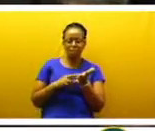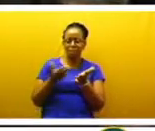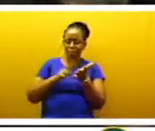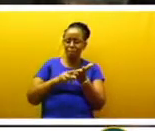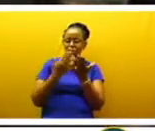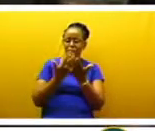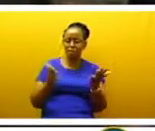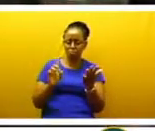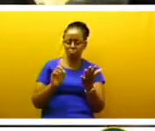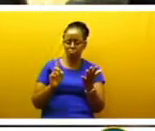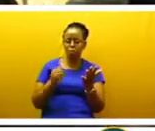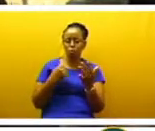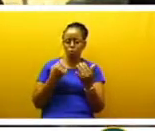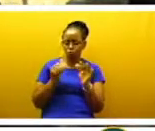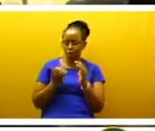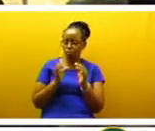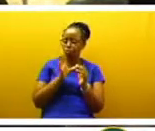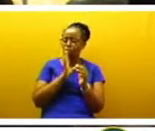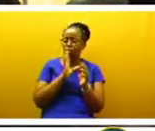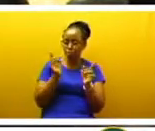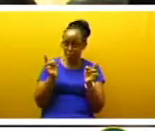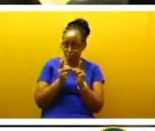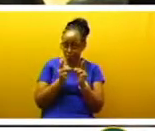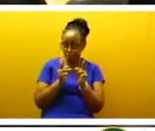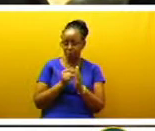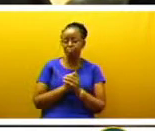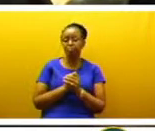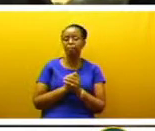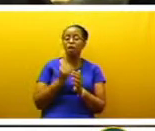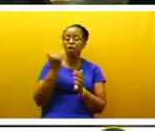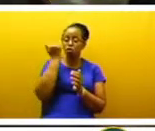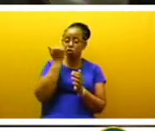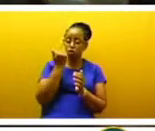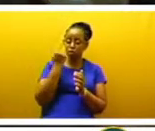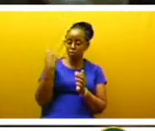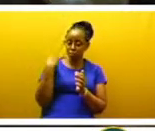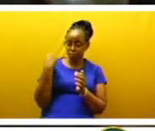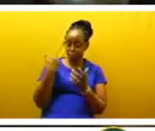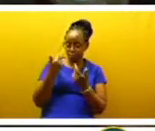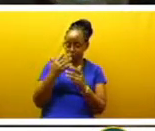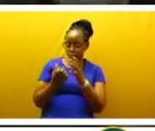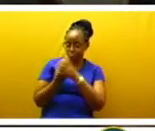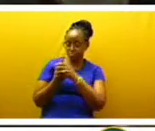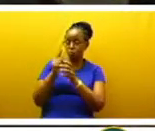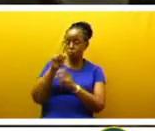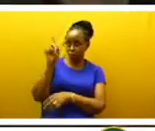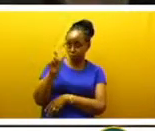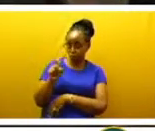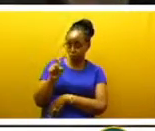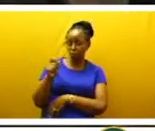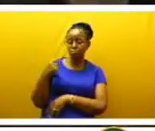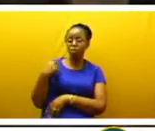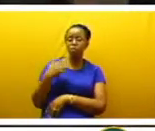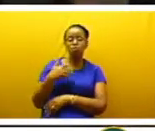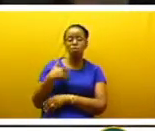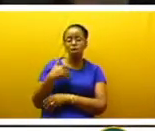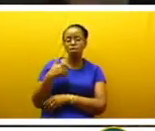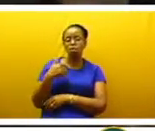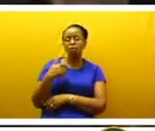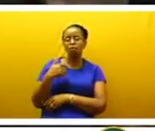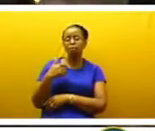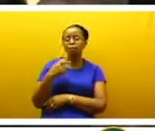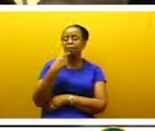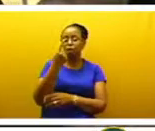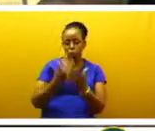Arising from the questions asked by the court, I'd just like to put it on record that and of course,